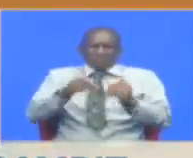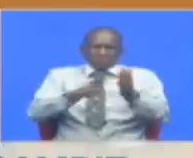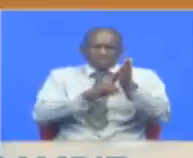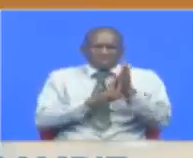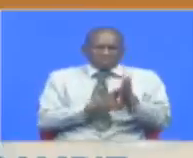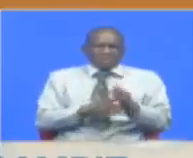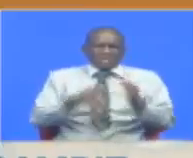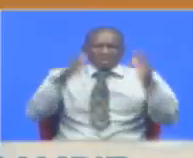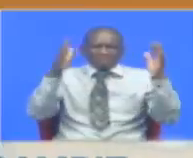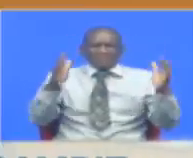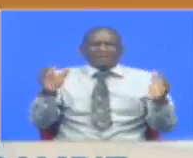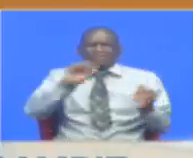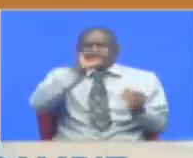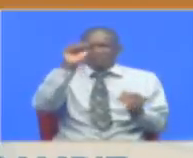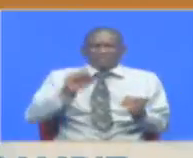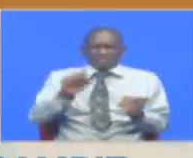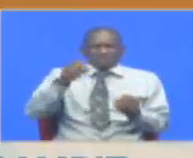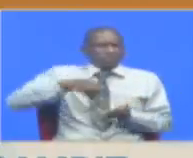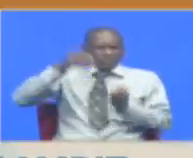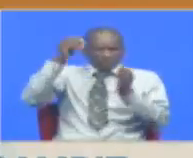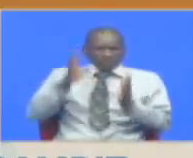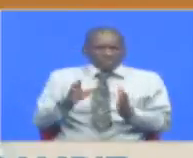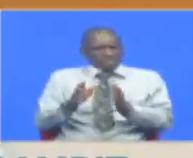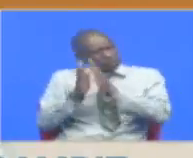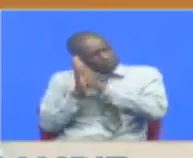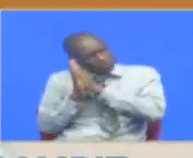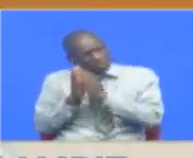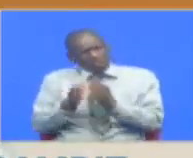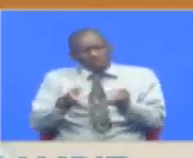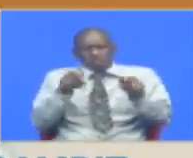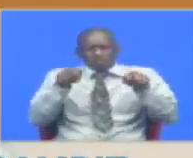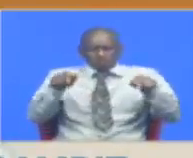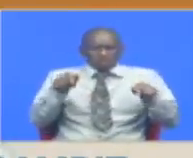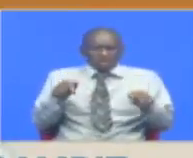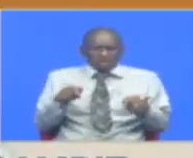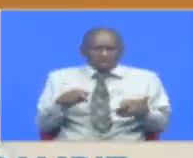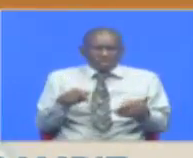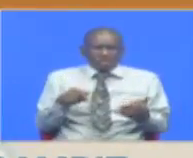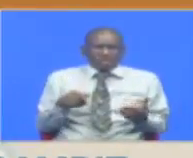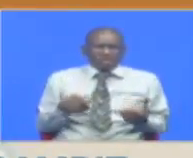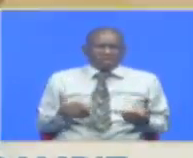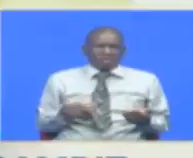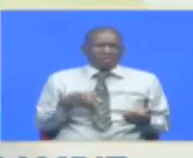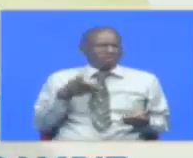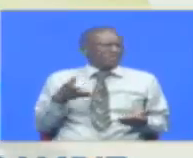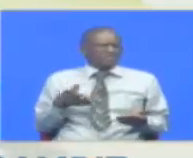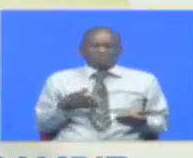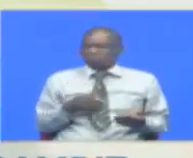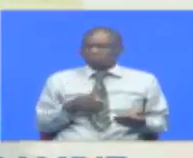huge percentage of the student body. Today, it's a drop in the ocean.